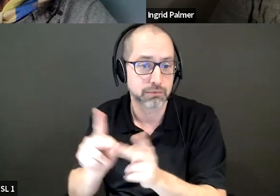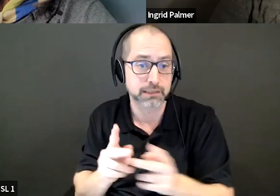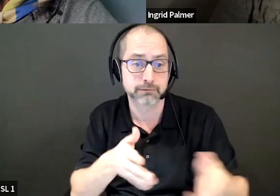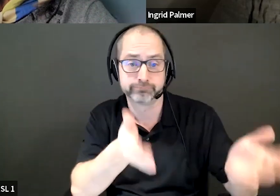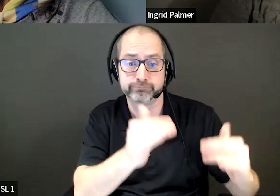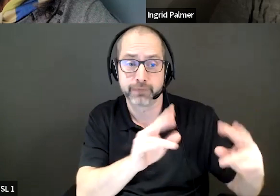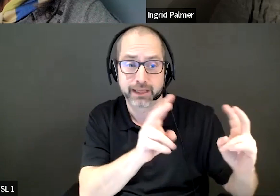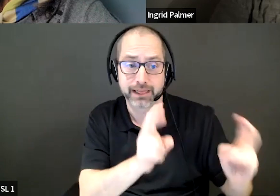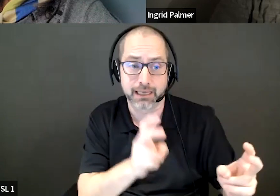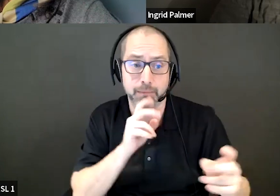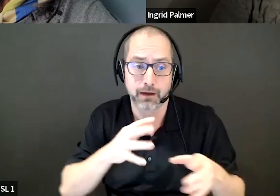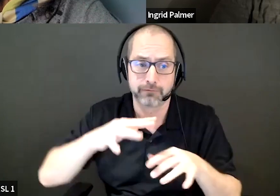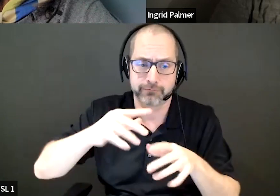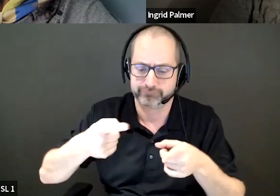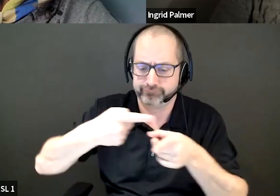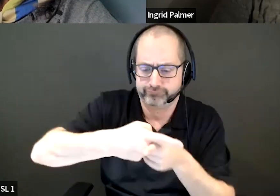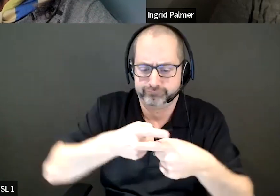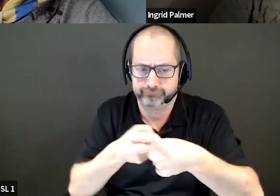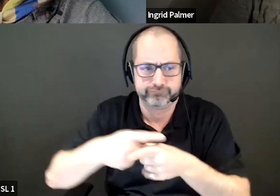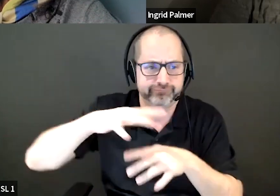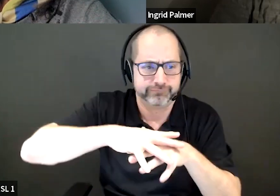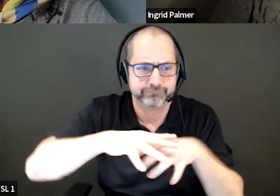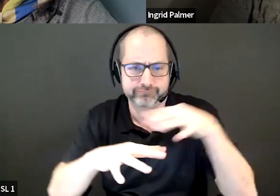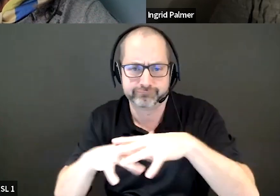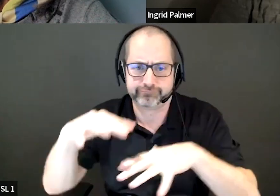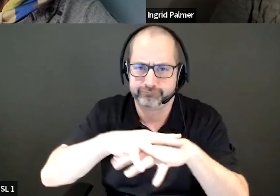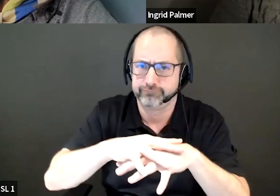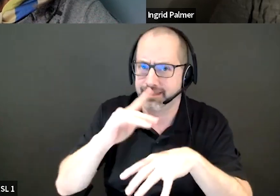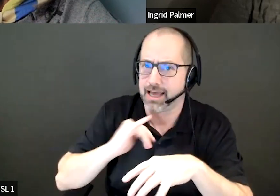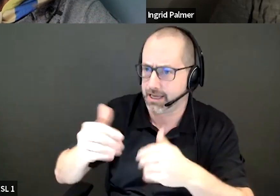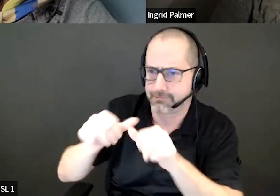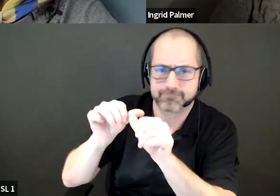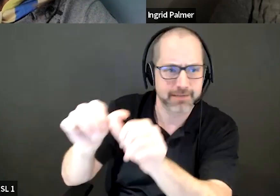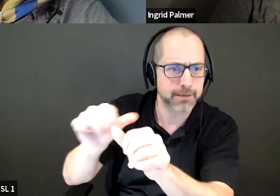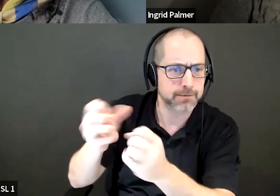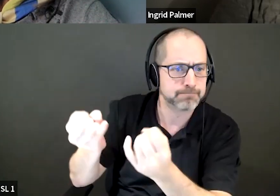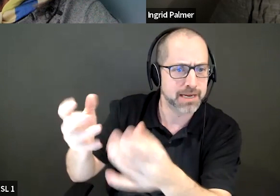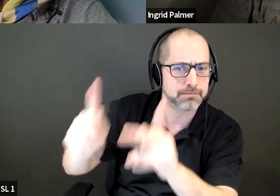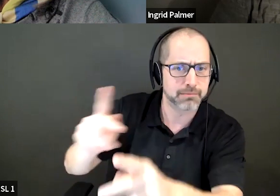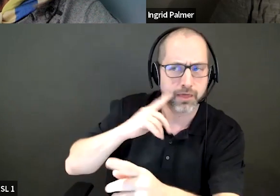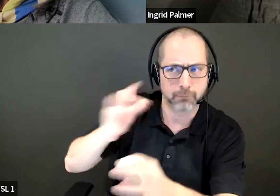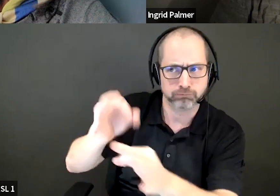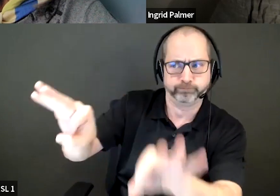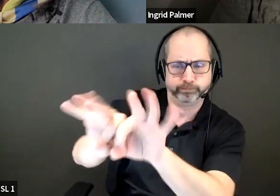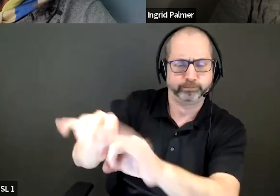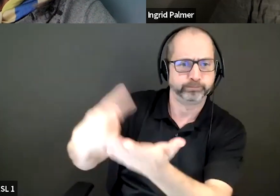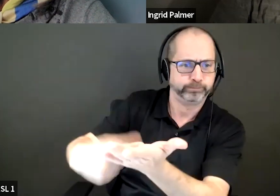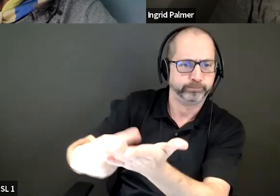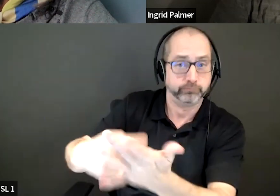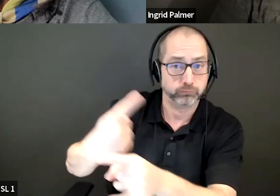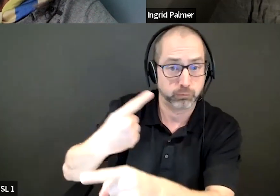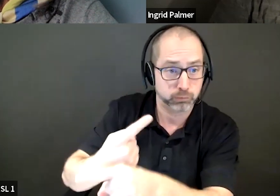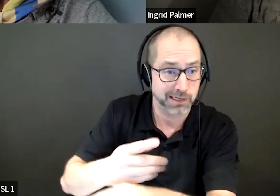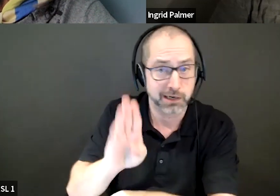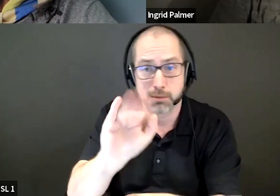of intersectionality that continued to be at the forefront of discussions, as it should be. BIPOC,